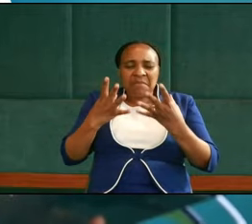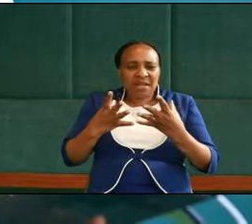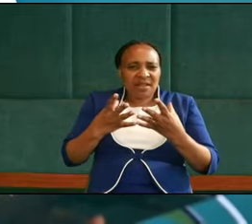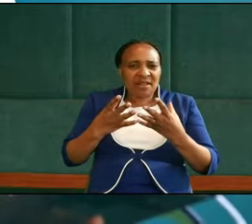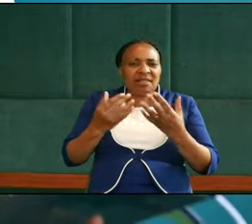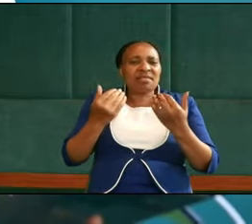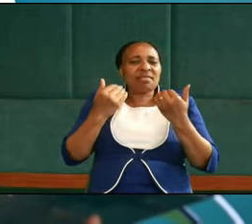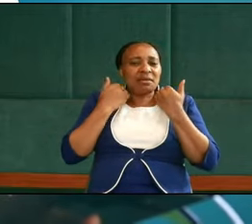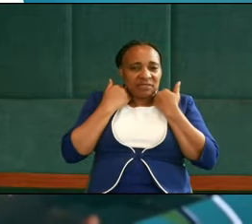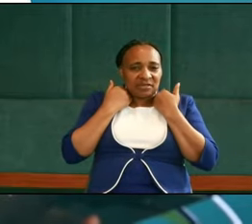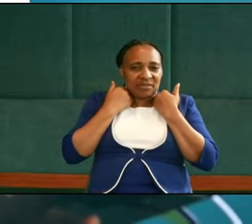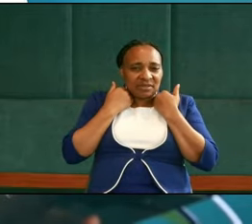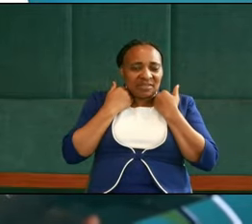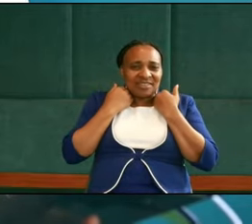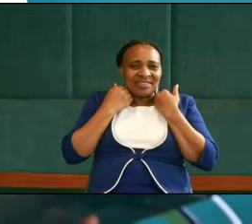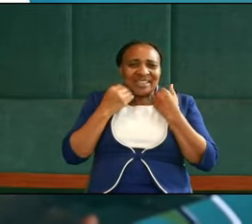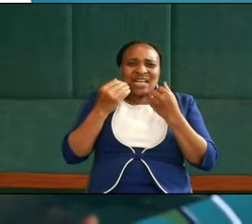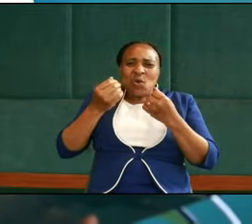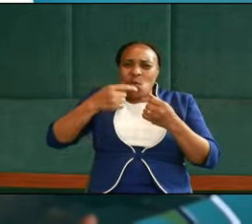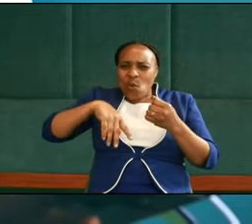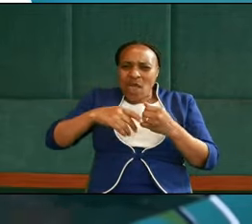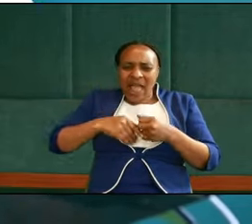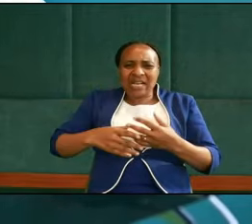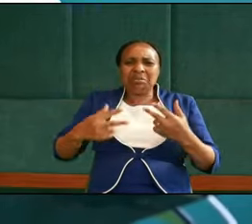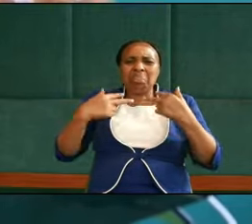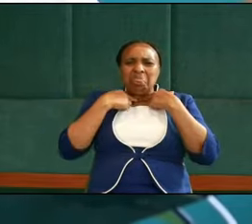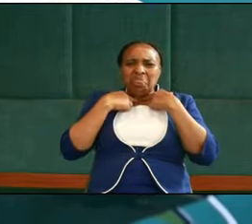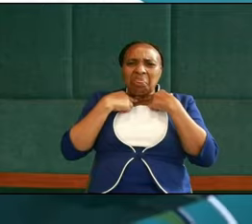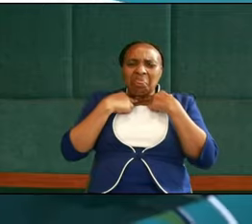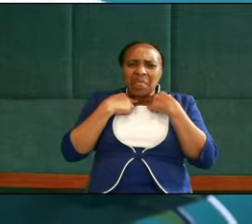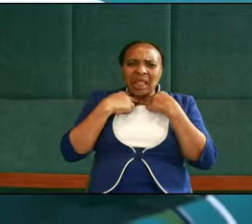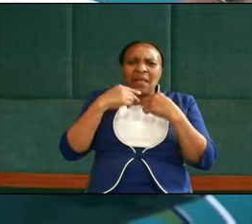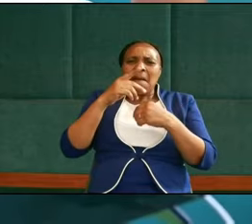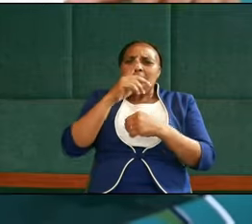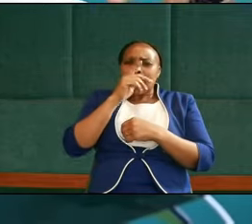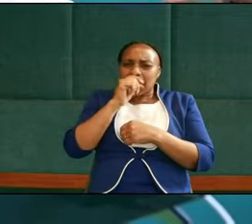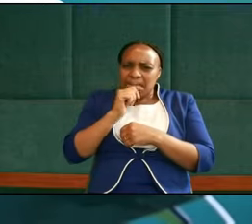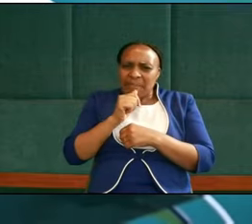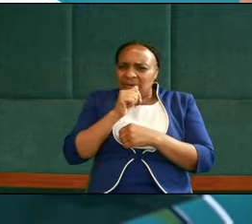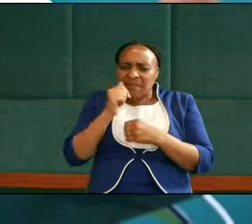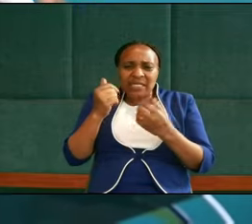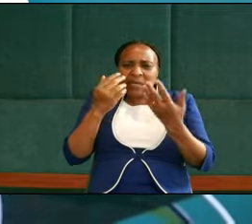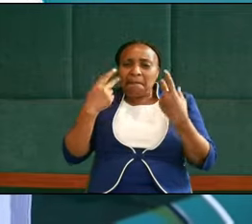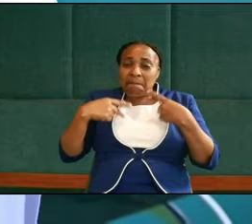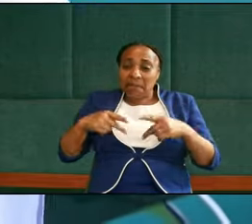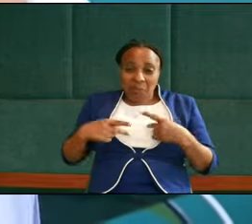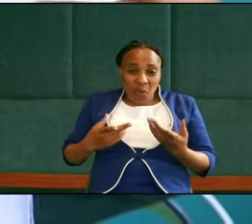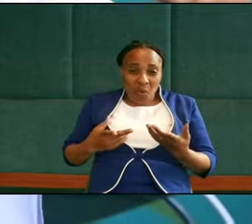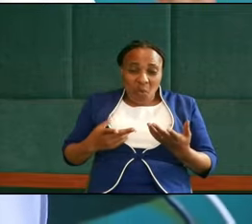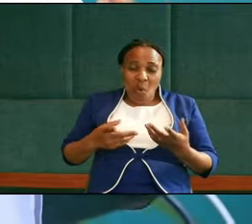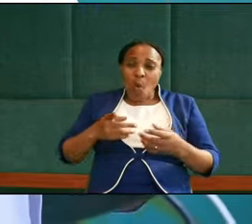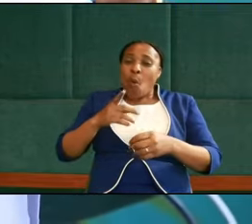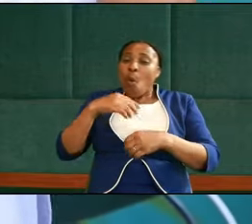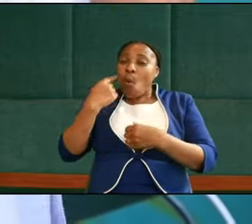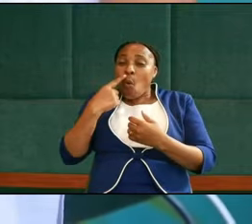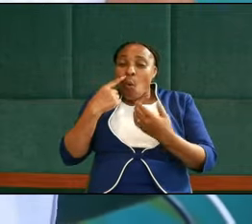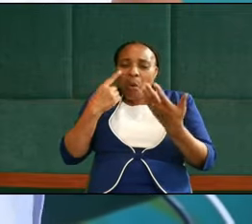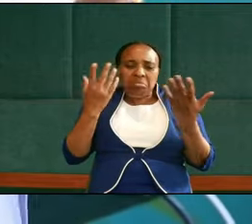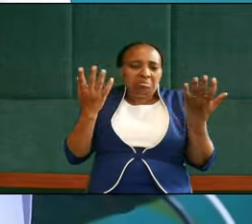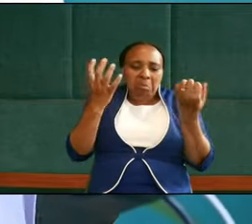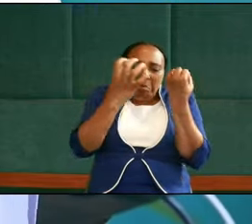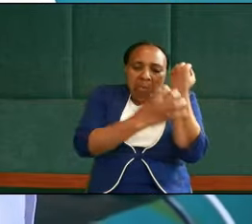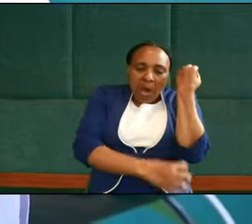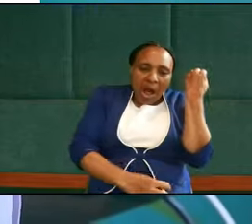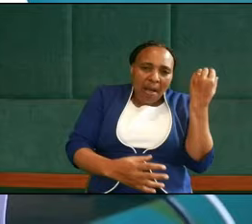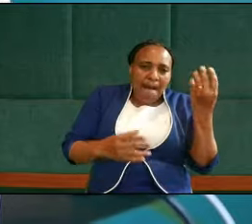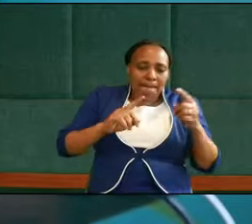slandering, we are backbiting, we are stabbing at the back innocent people who are in our midst because they are the vulnerable and we have